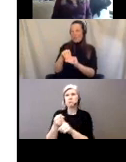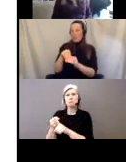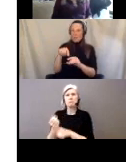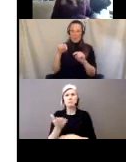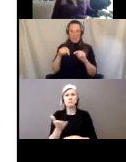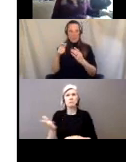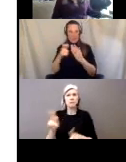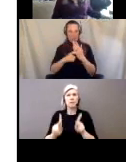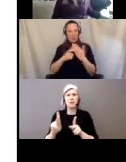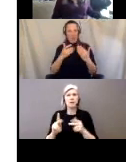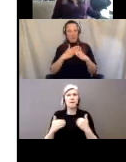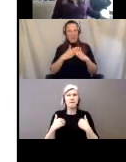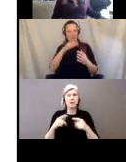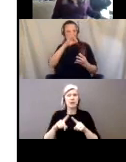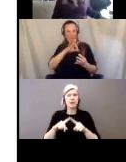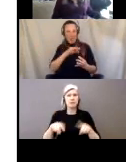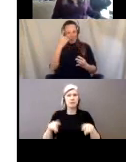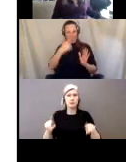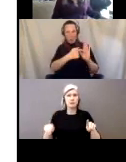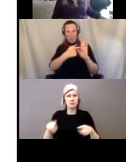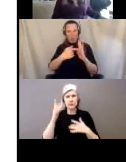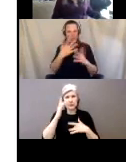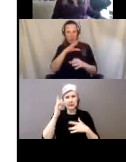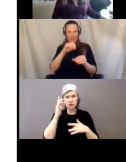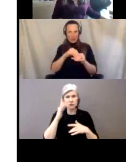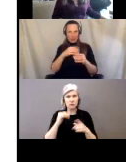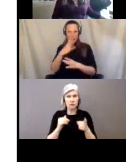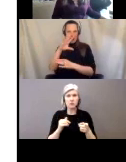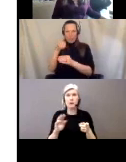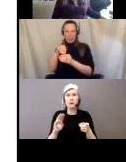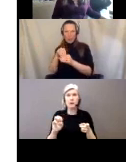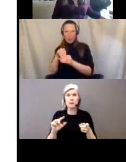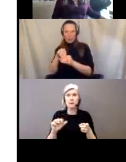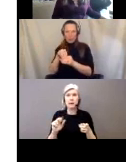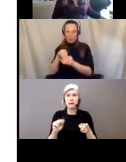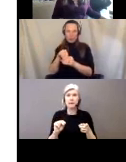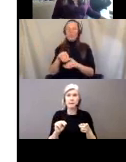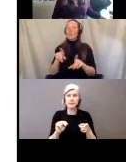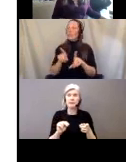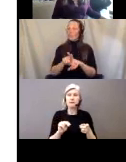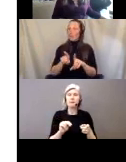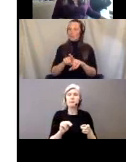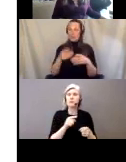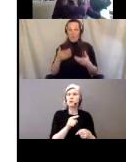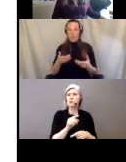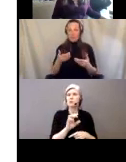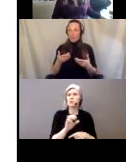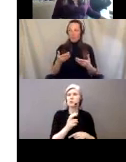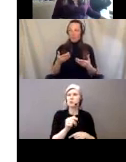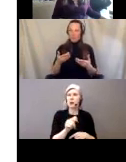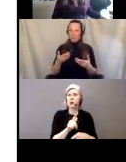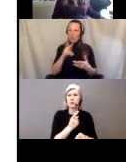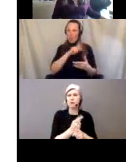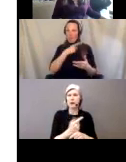Okay. And we're also expecting further information, Chantal has mentioned, from the province about phase 2.